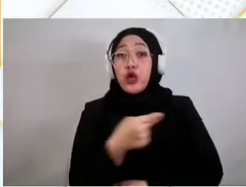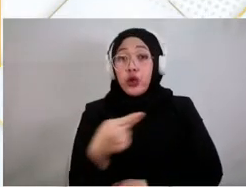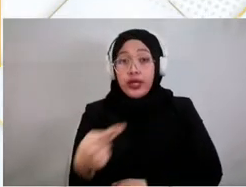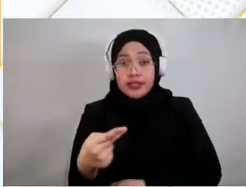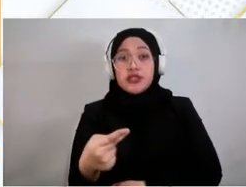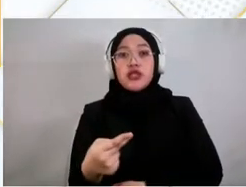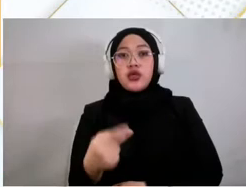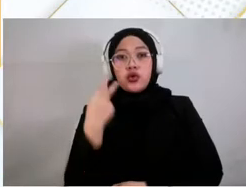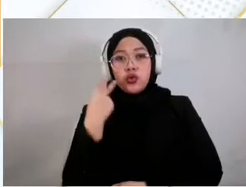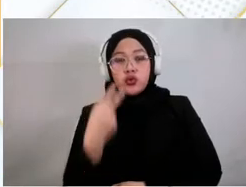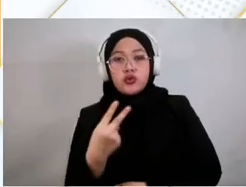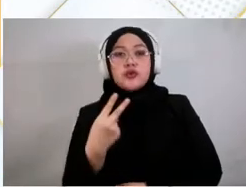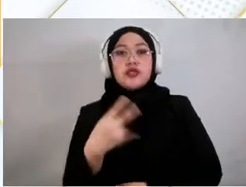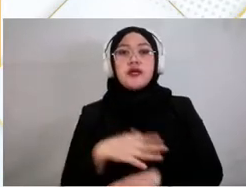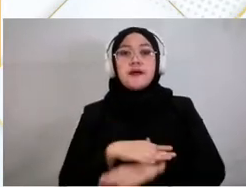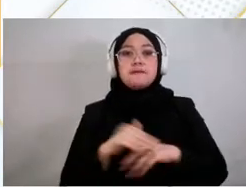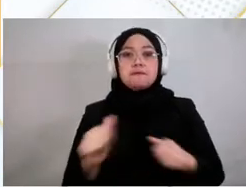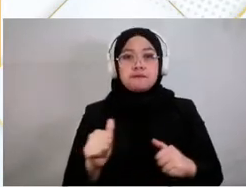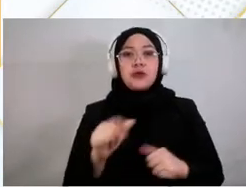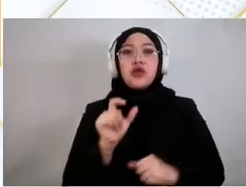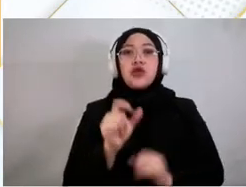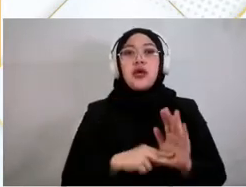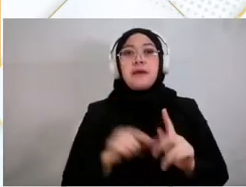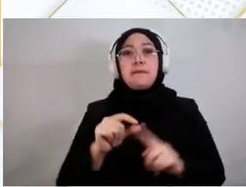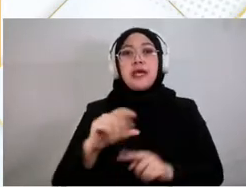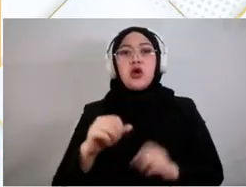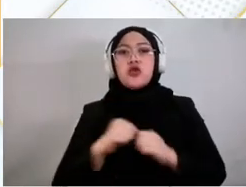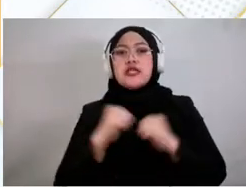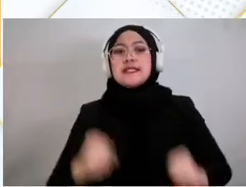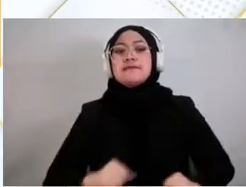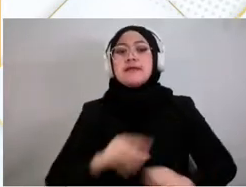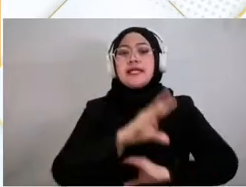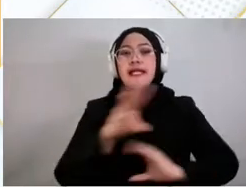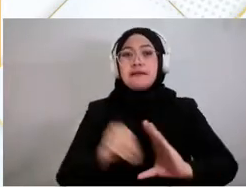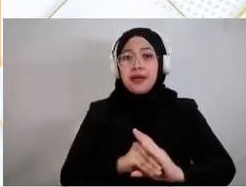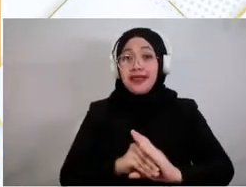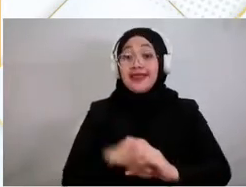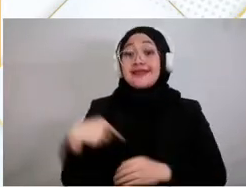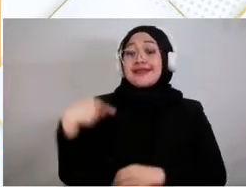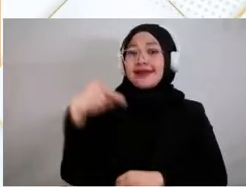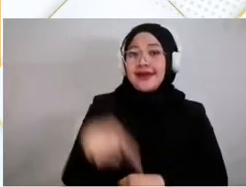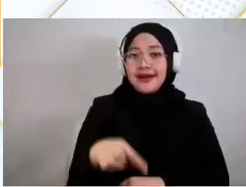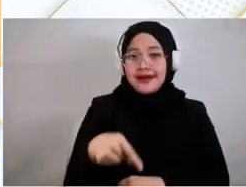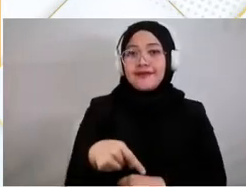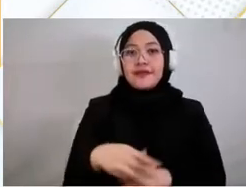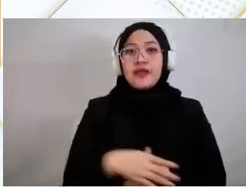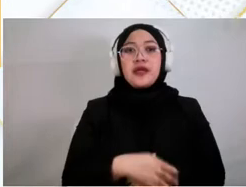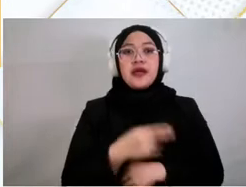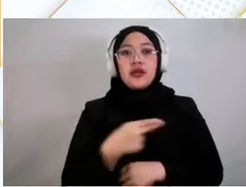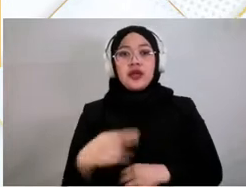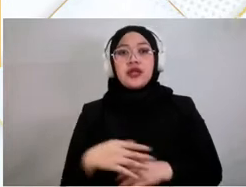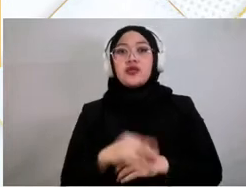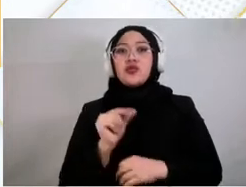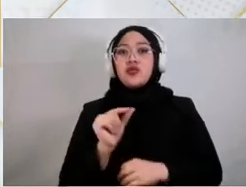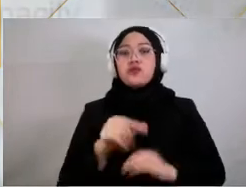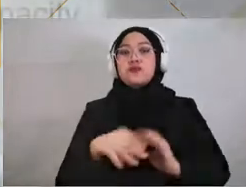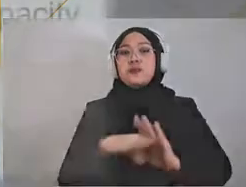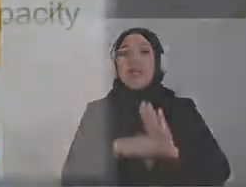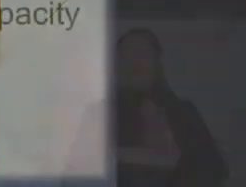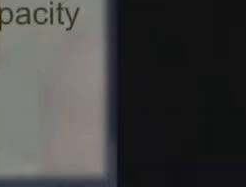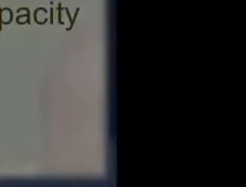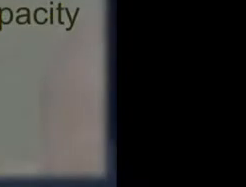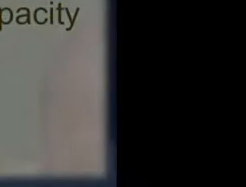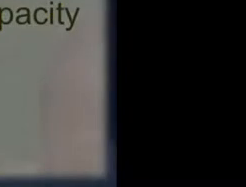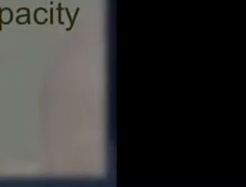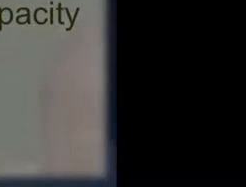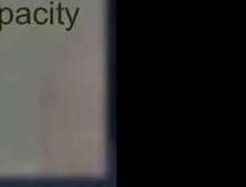standby force contingent in the UNPKO system. So we are now in the list of the UN roster. It means that